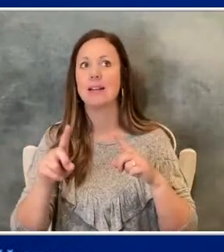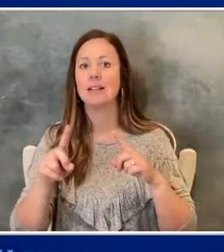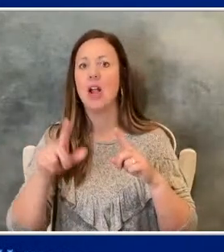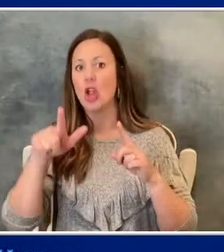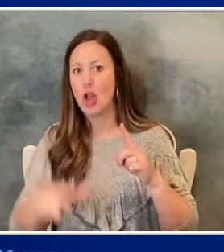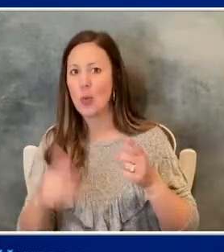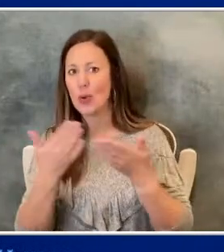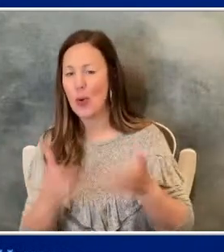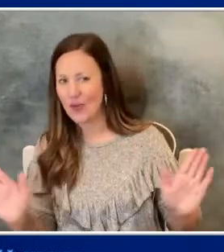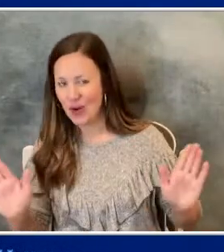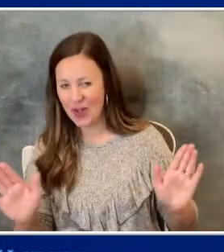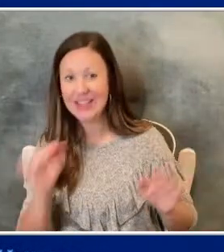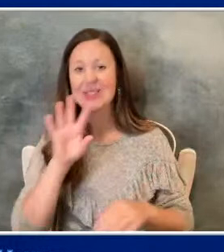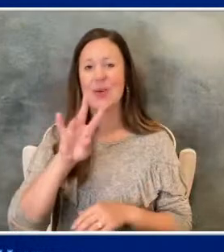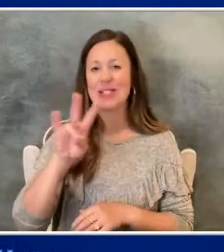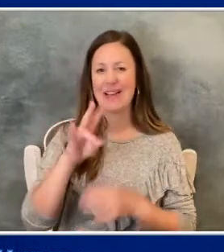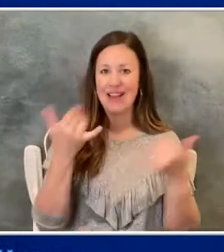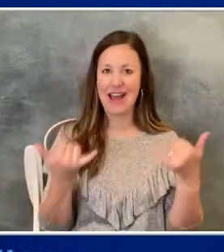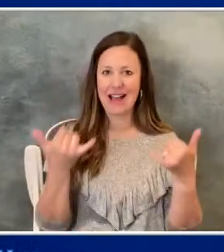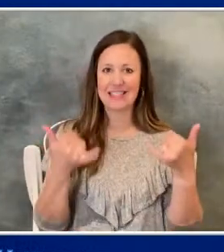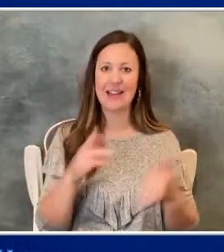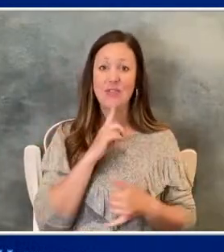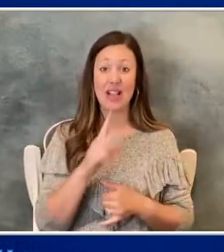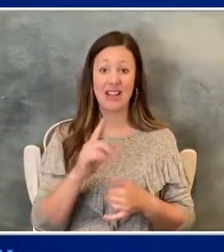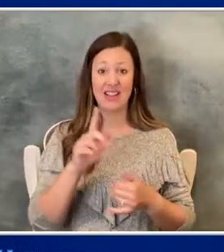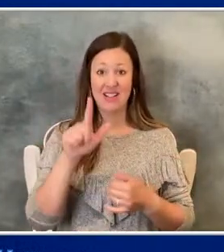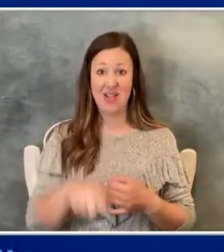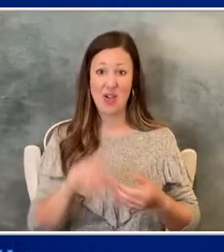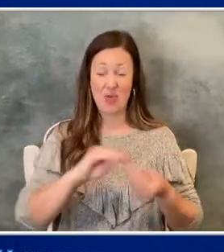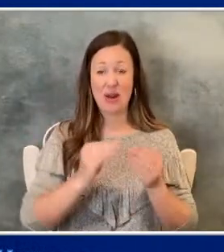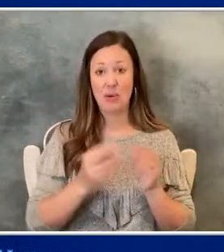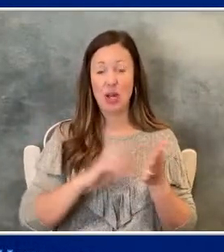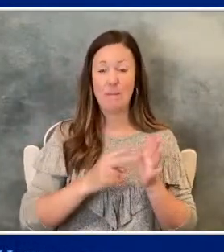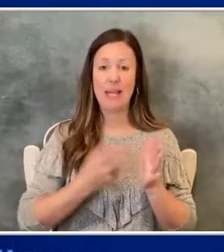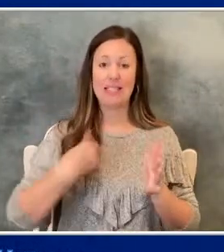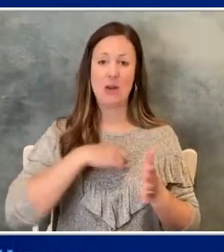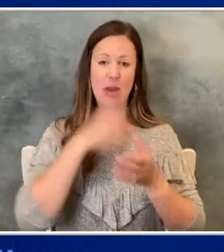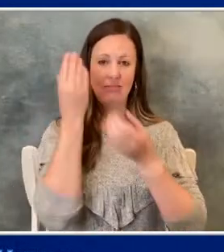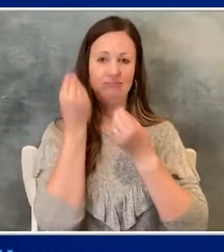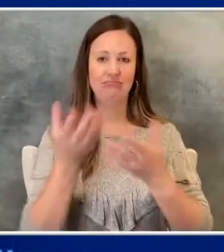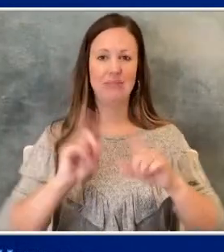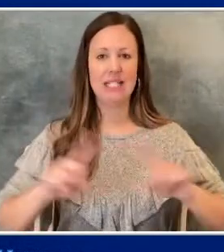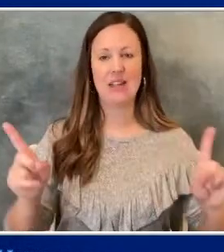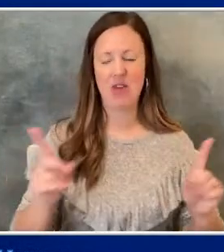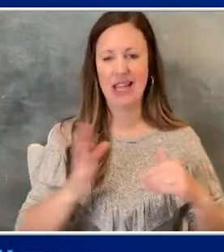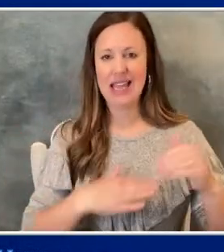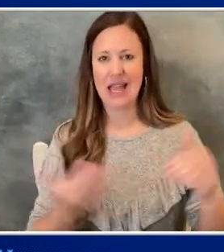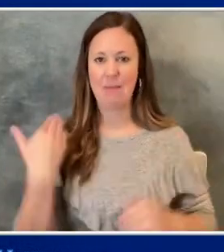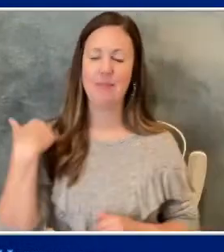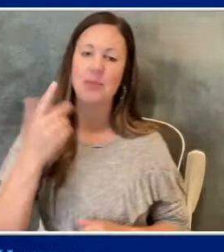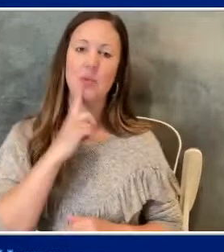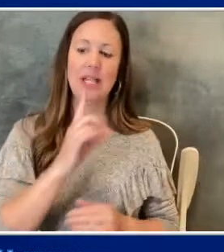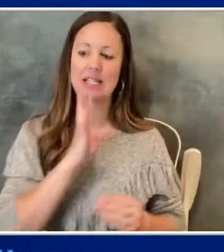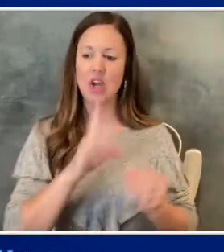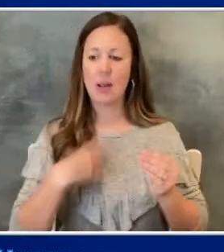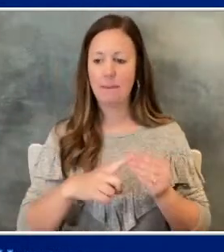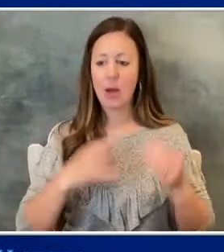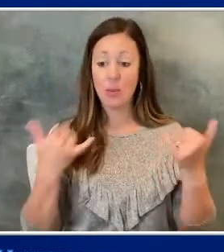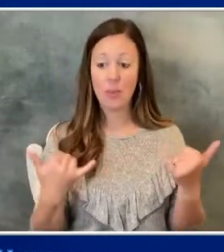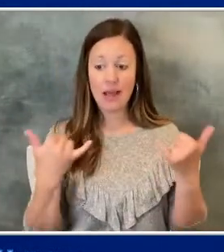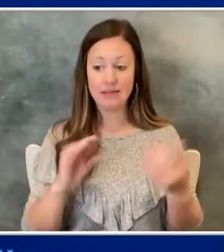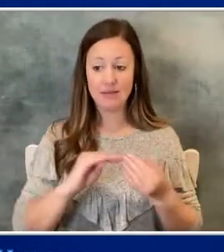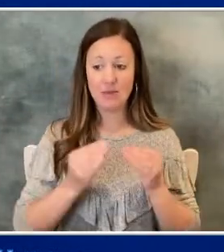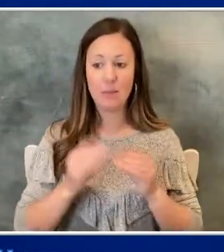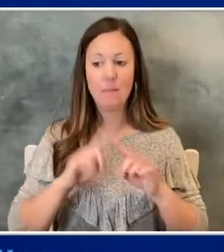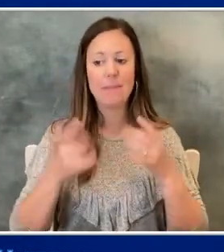kind of transitioned because of the low numbers to presenting it a little bit differently, and really just talking about the active numbers, but still under 10, so